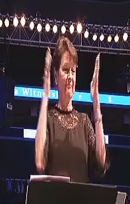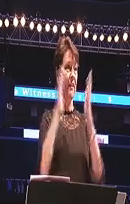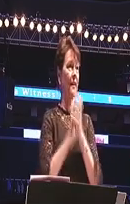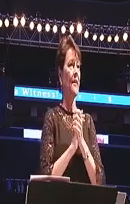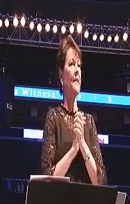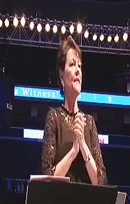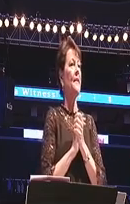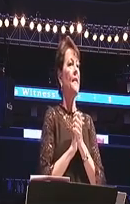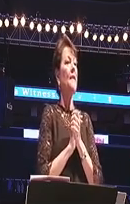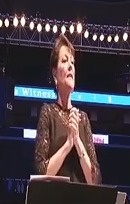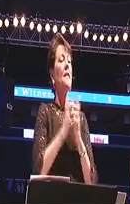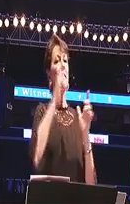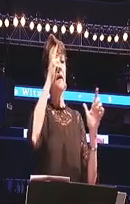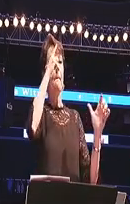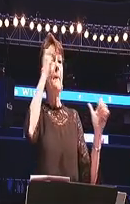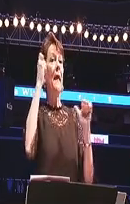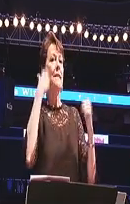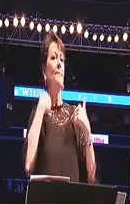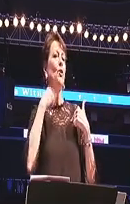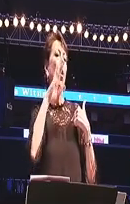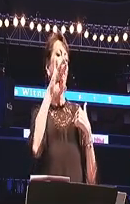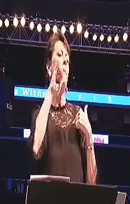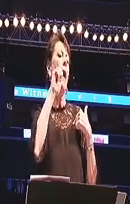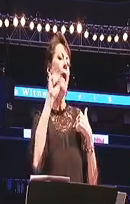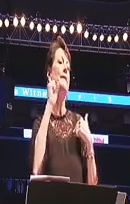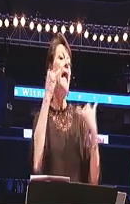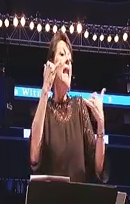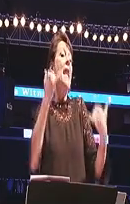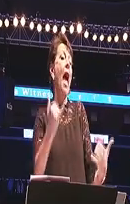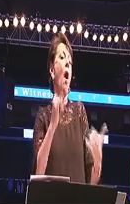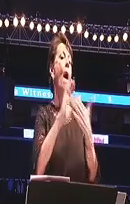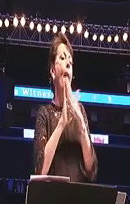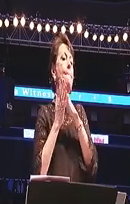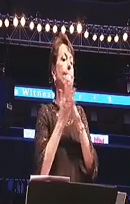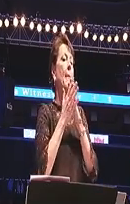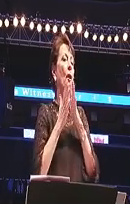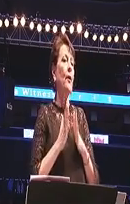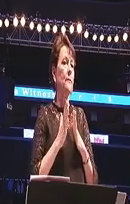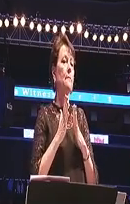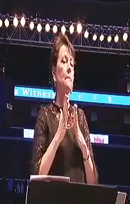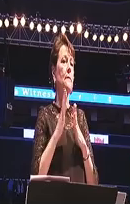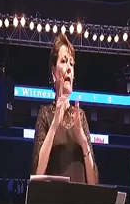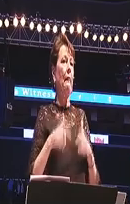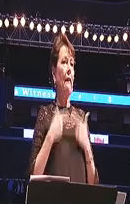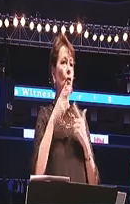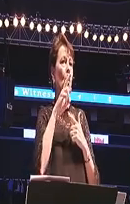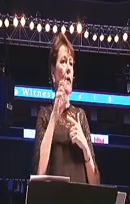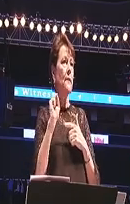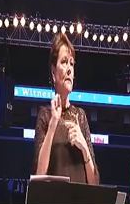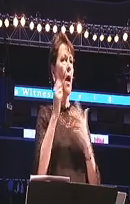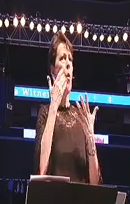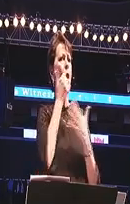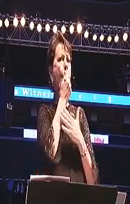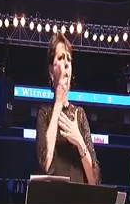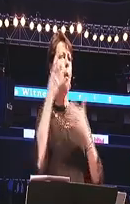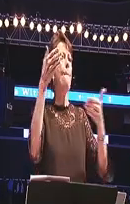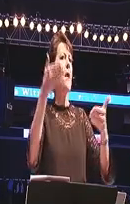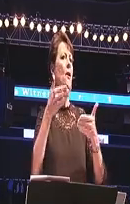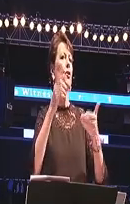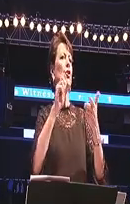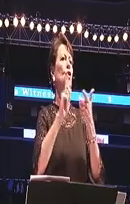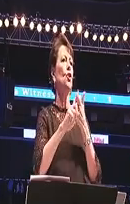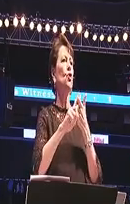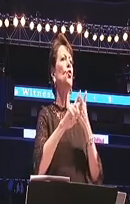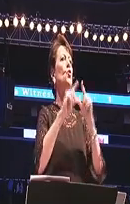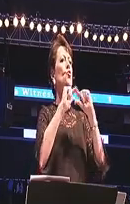And because I'm so biased and I live in the United Kingdom, I want to give even a more warm welcome for the group